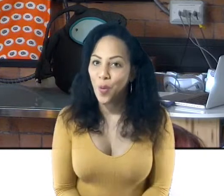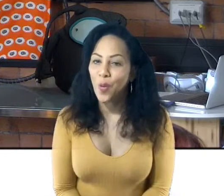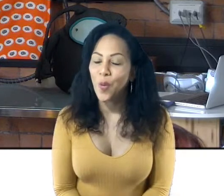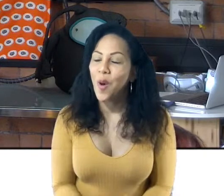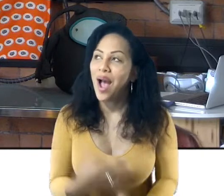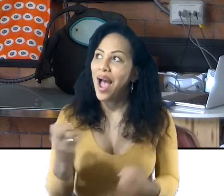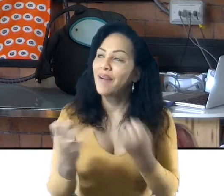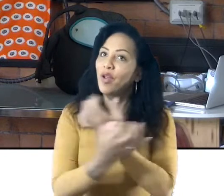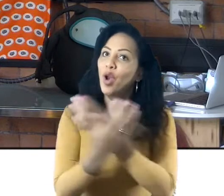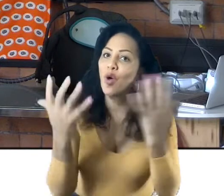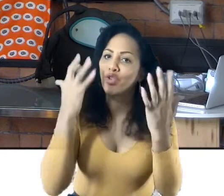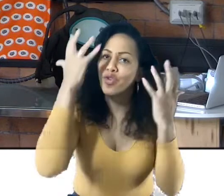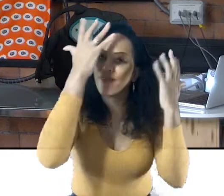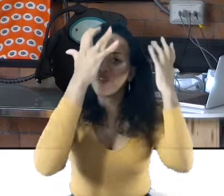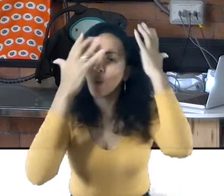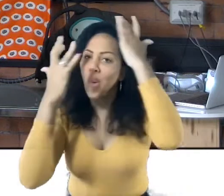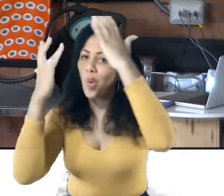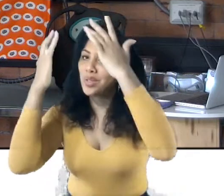thoughts coming up.